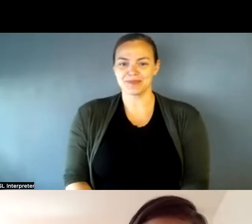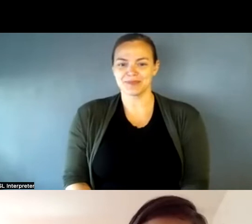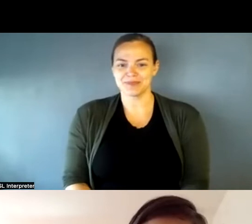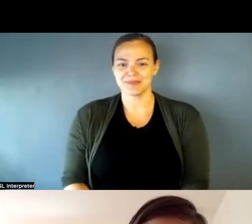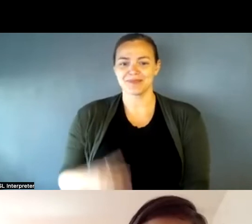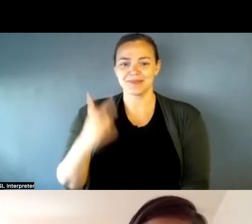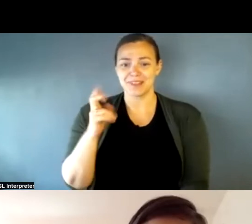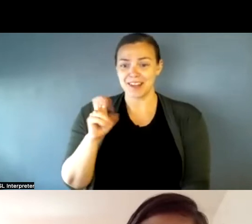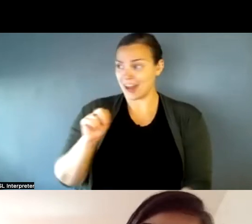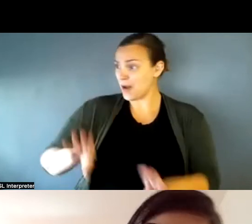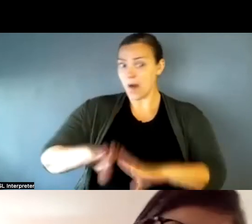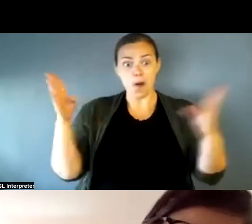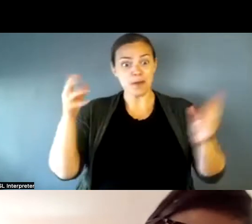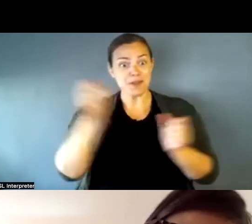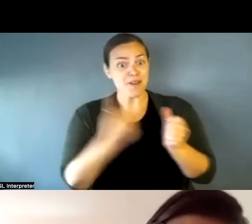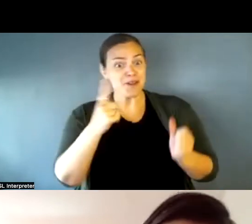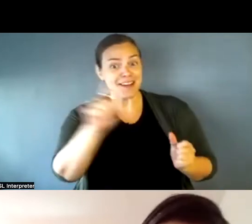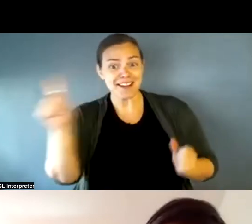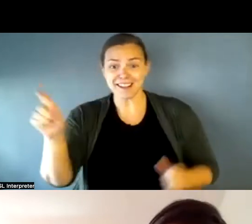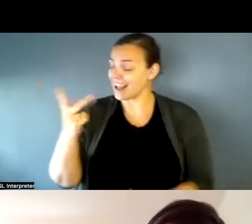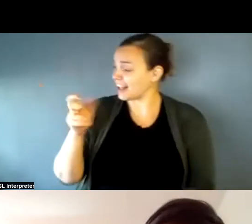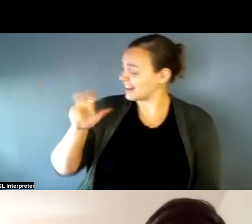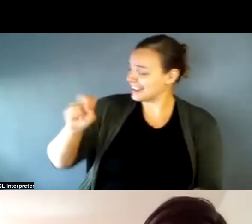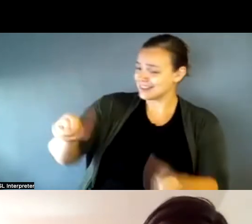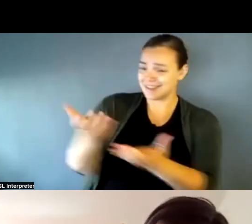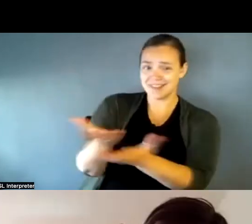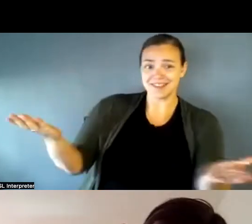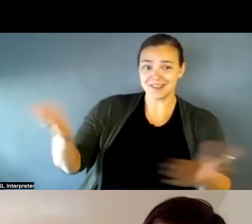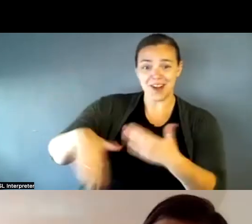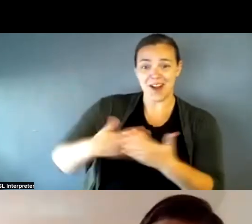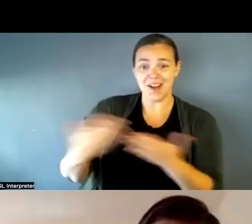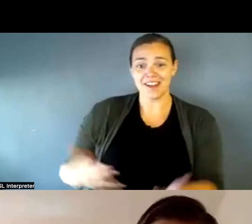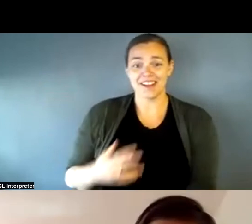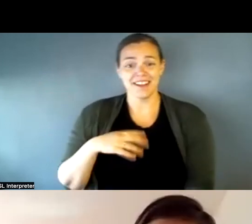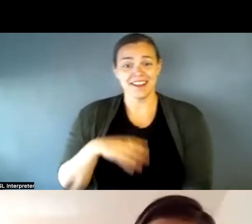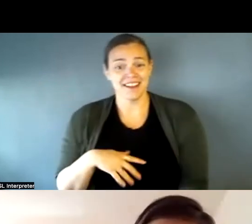Is that open question for everybody? Yes, for everybody. Yeah. Okay.